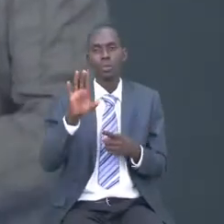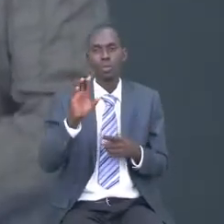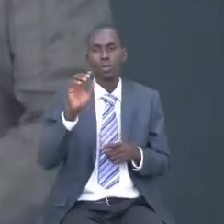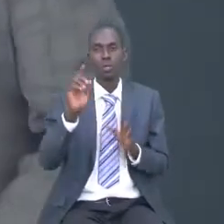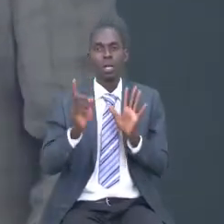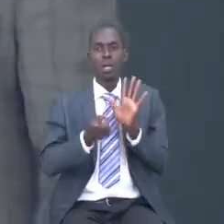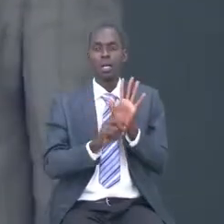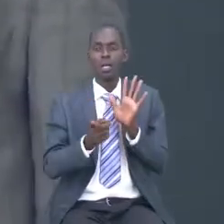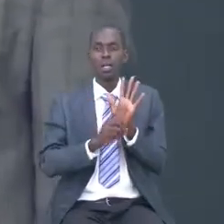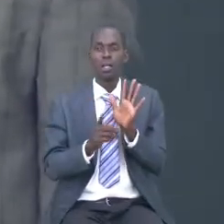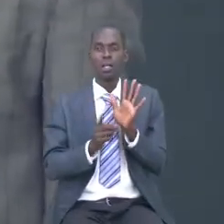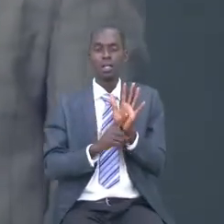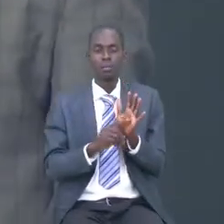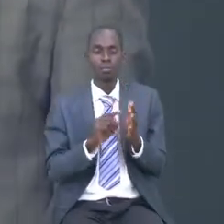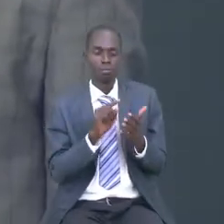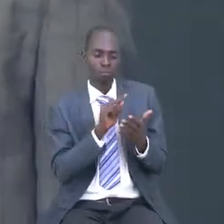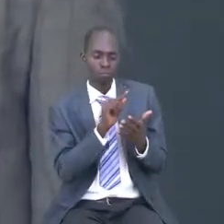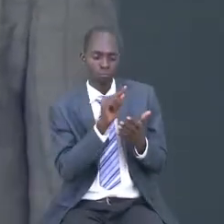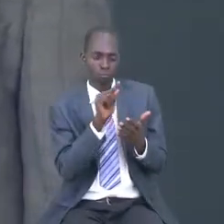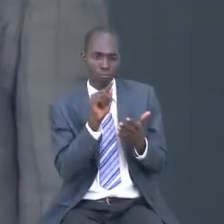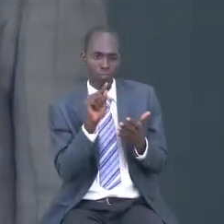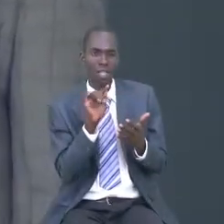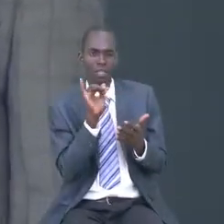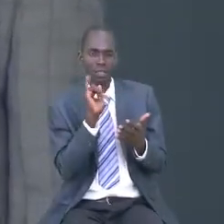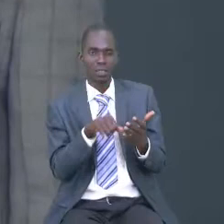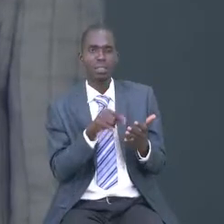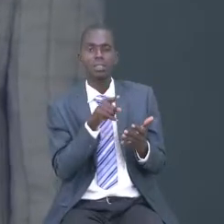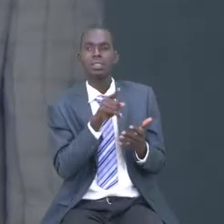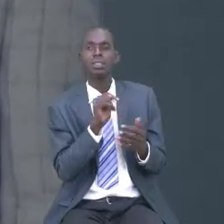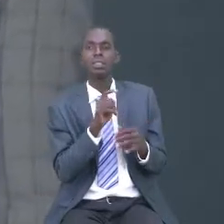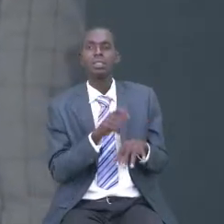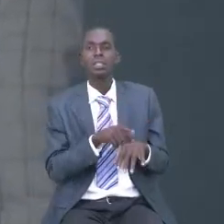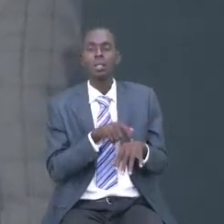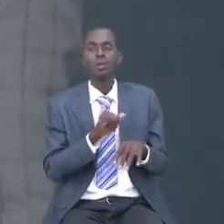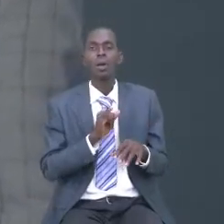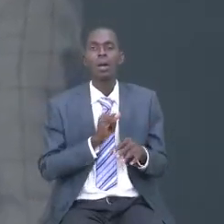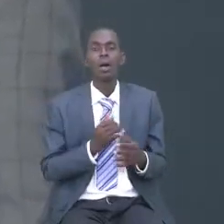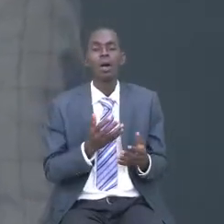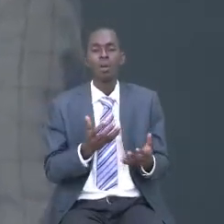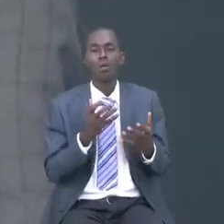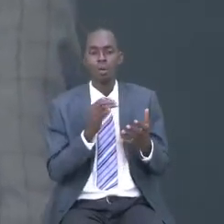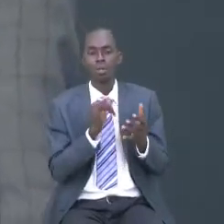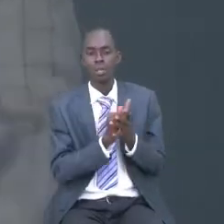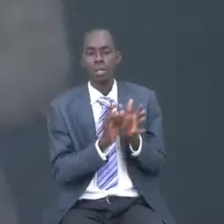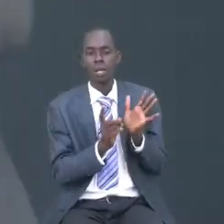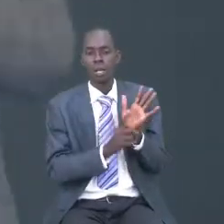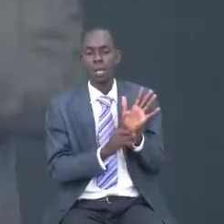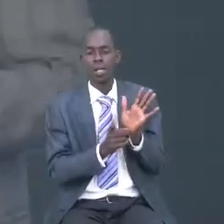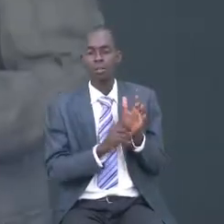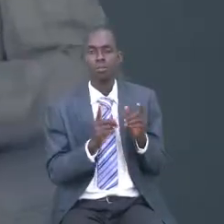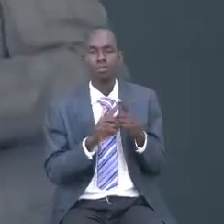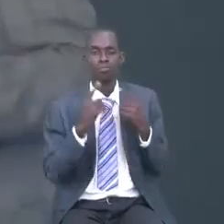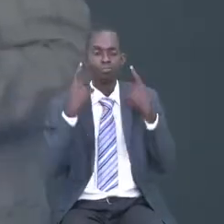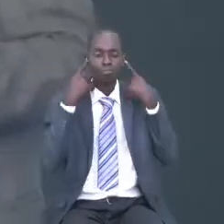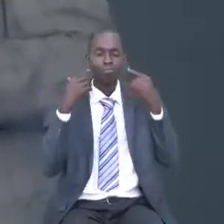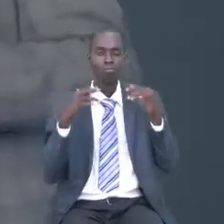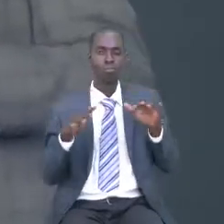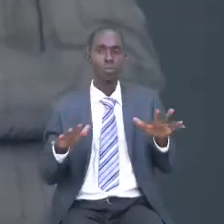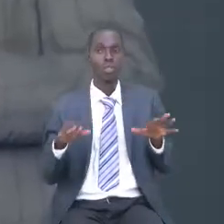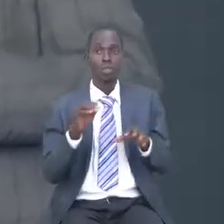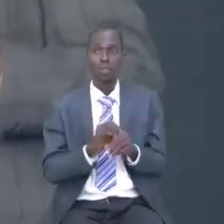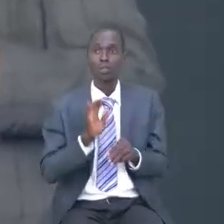this way and say, that's the time I want that alarm to ring. In your